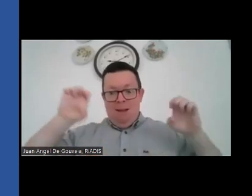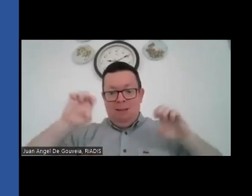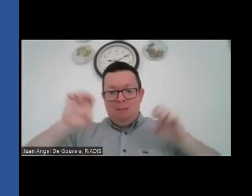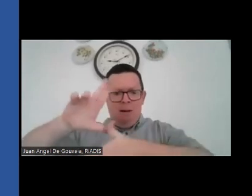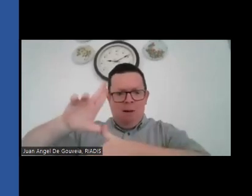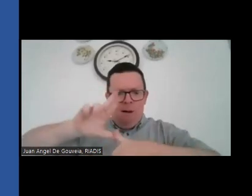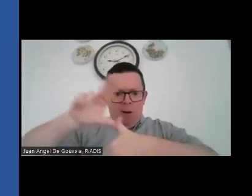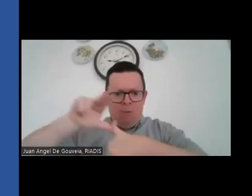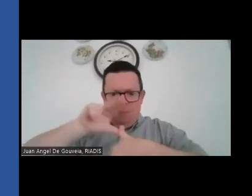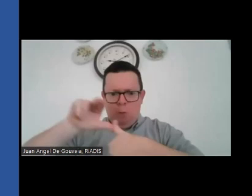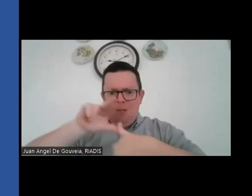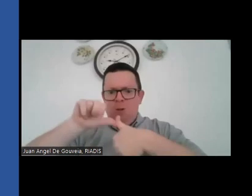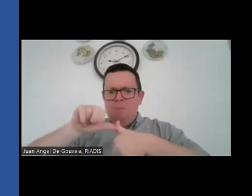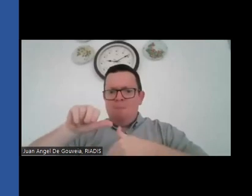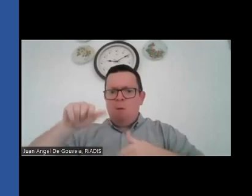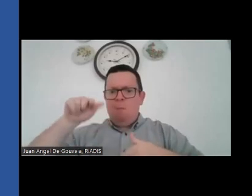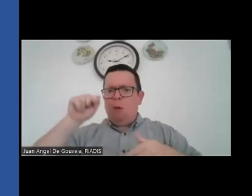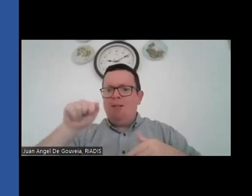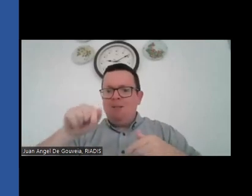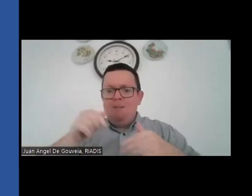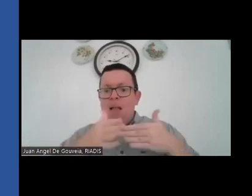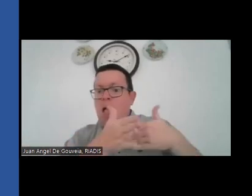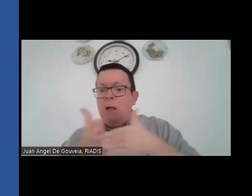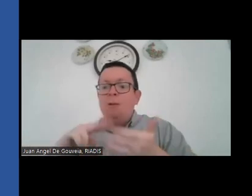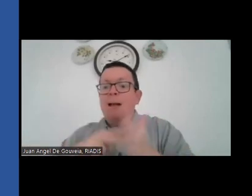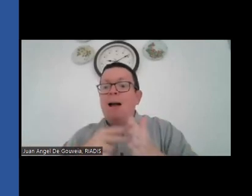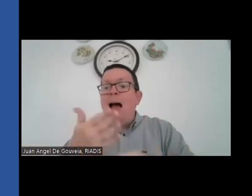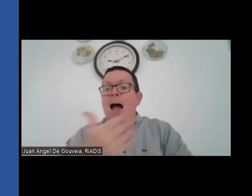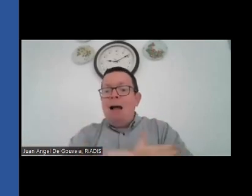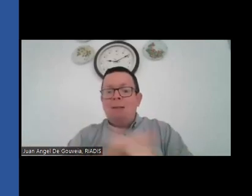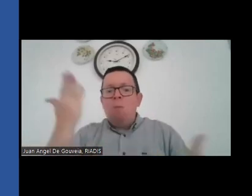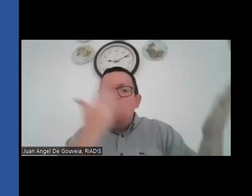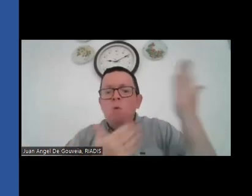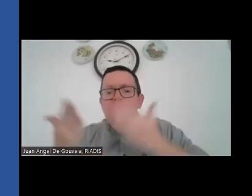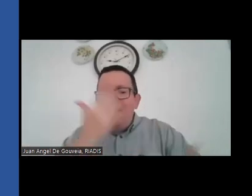through inclusive simulation exercises and drills.